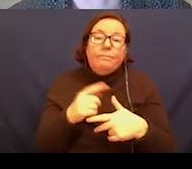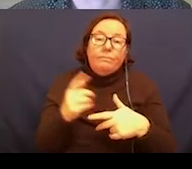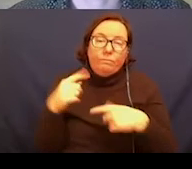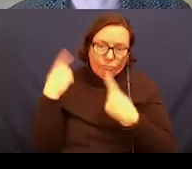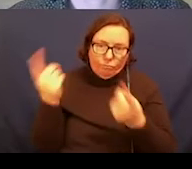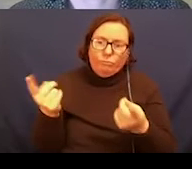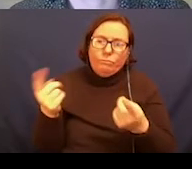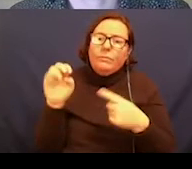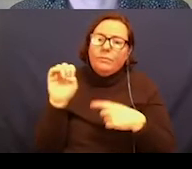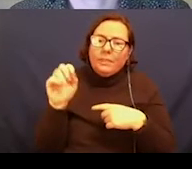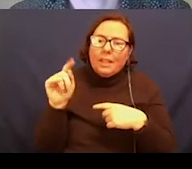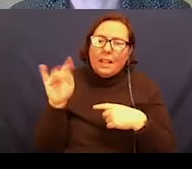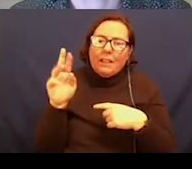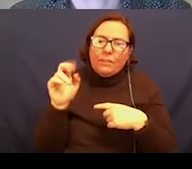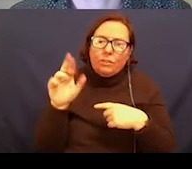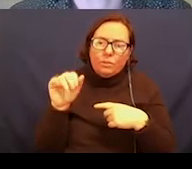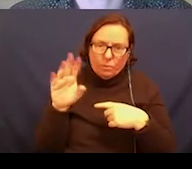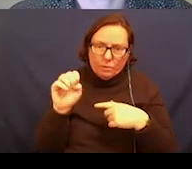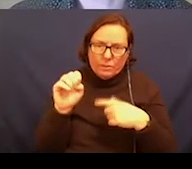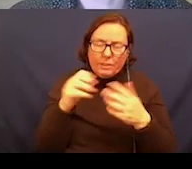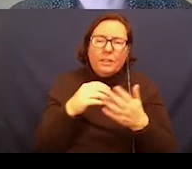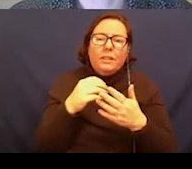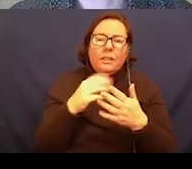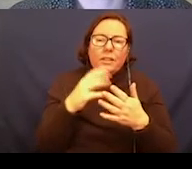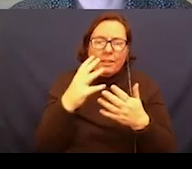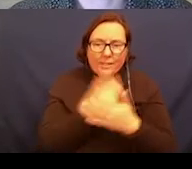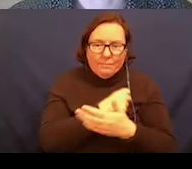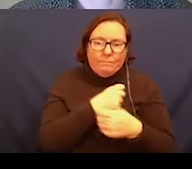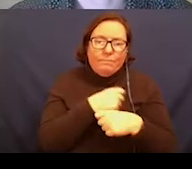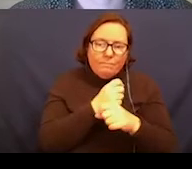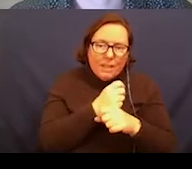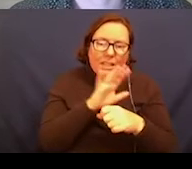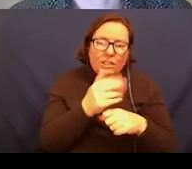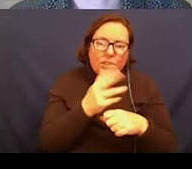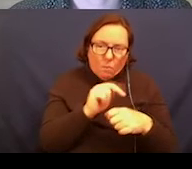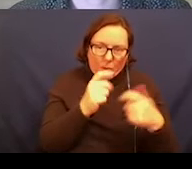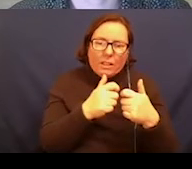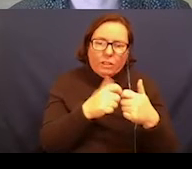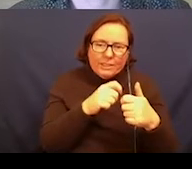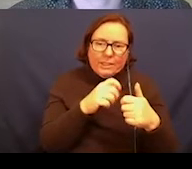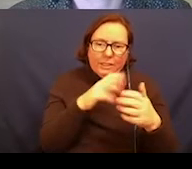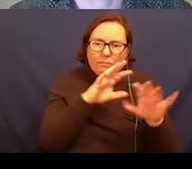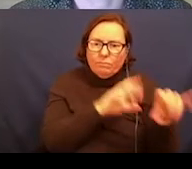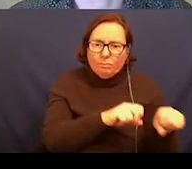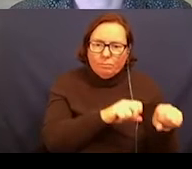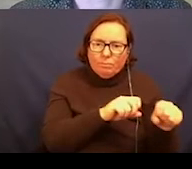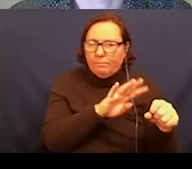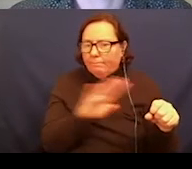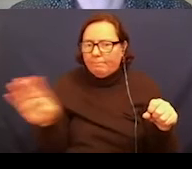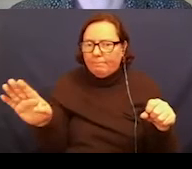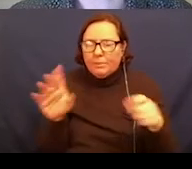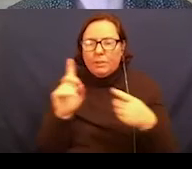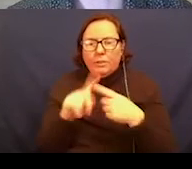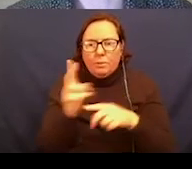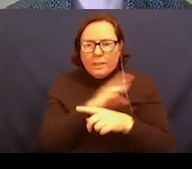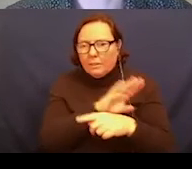Eversource can secure that electricity supply itself and provide that electricity to its customers.